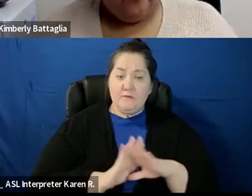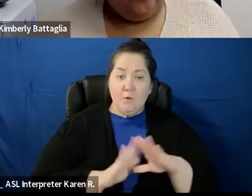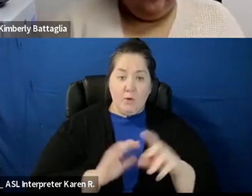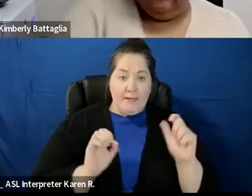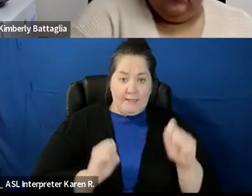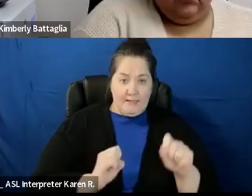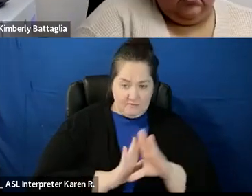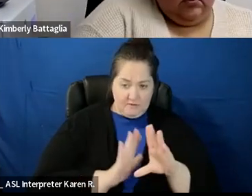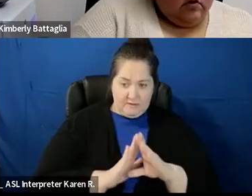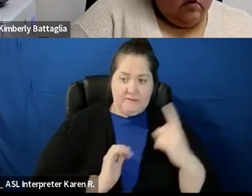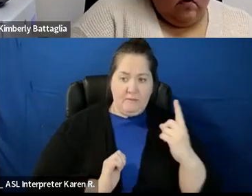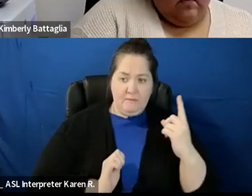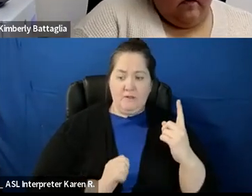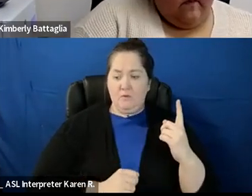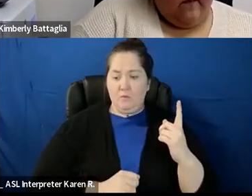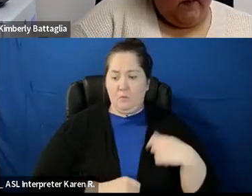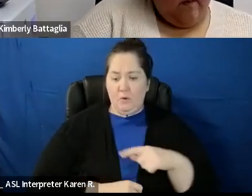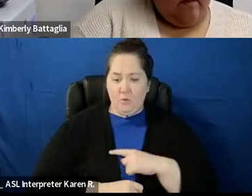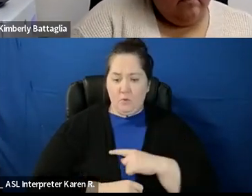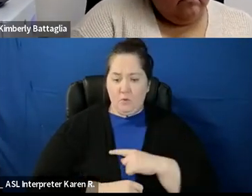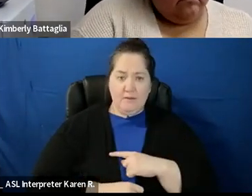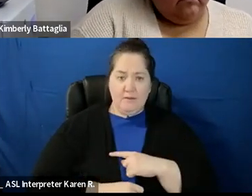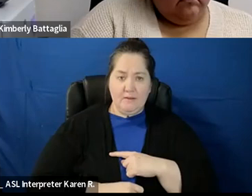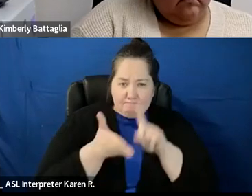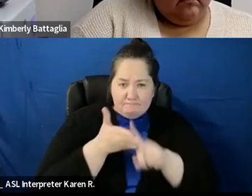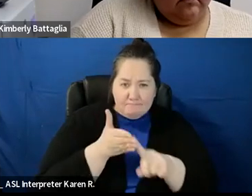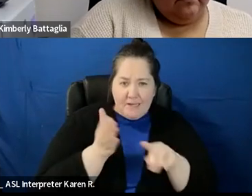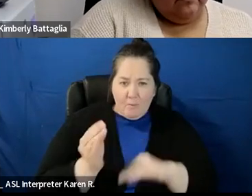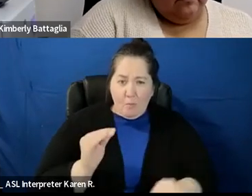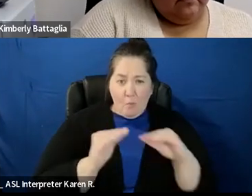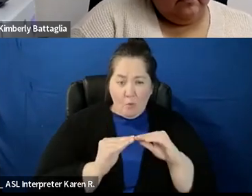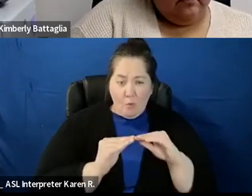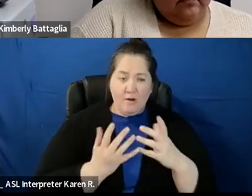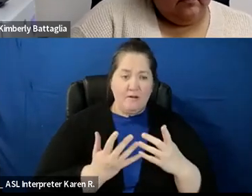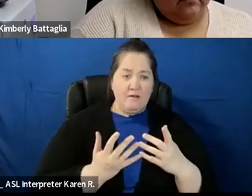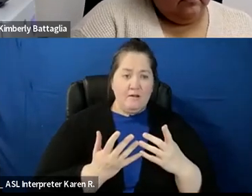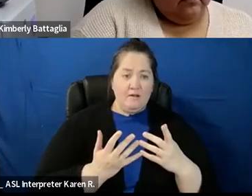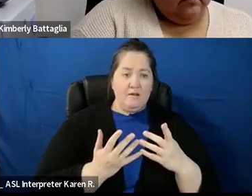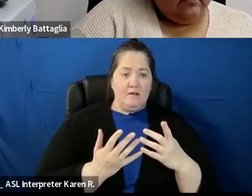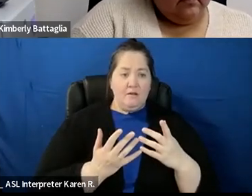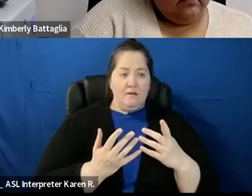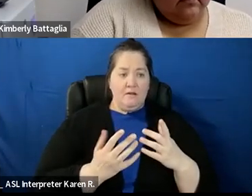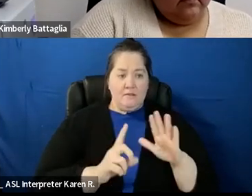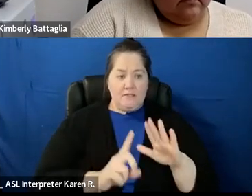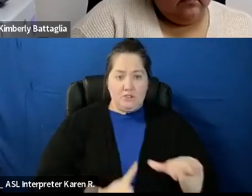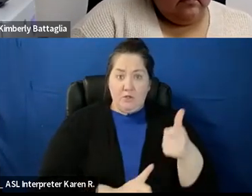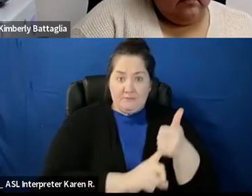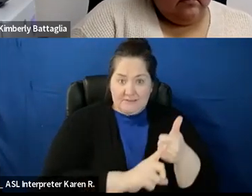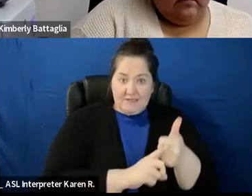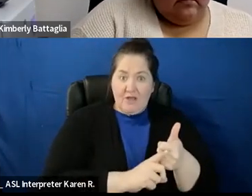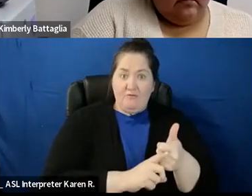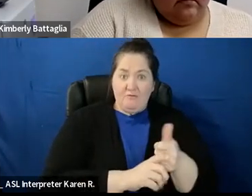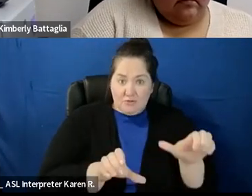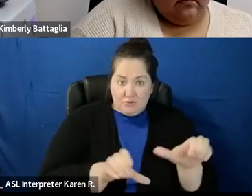where we're almost investigating more, like that child who is the perpetrator, were they a